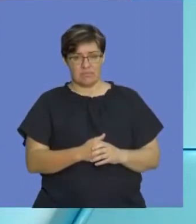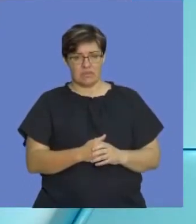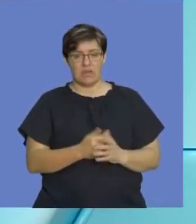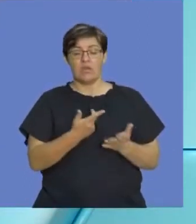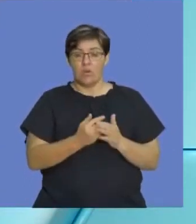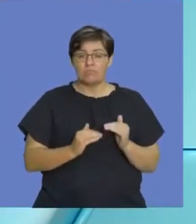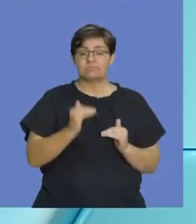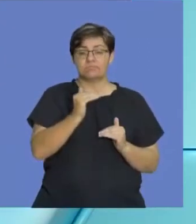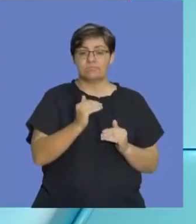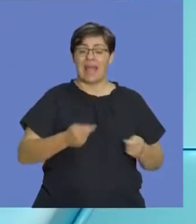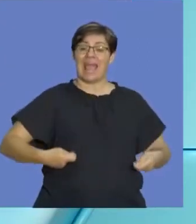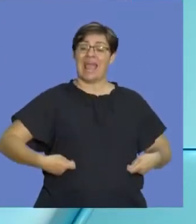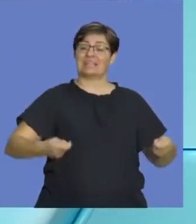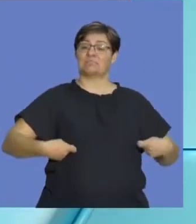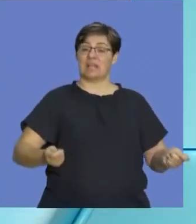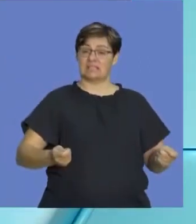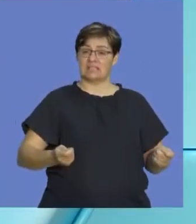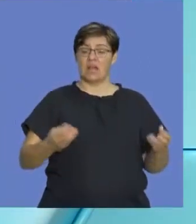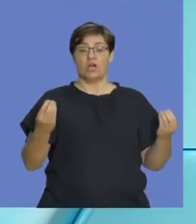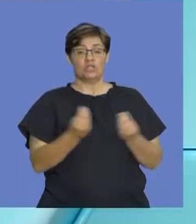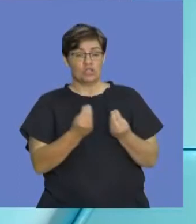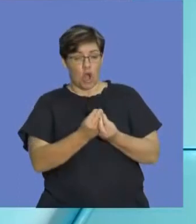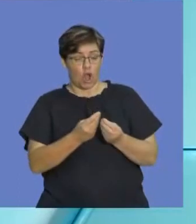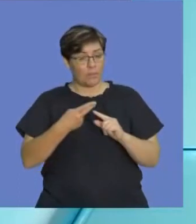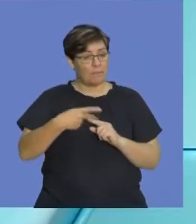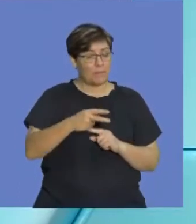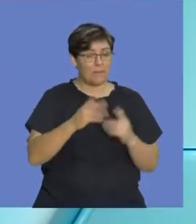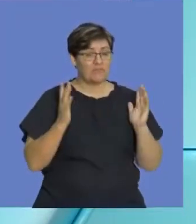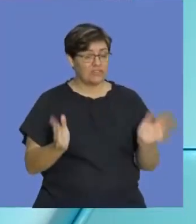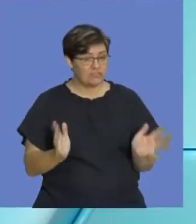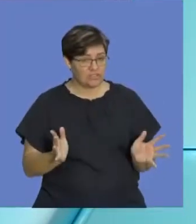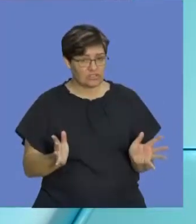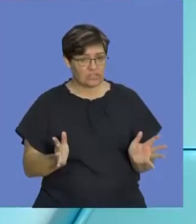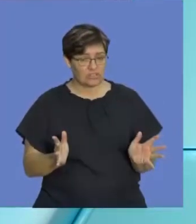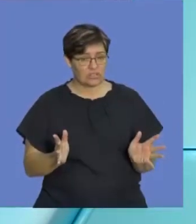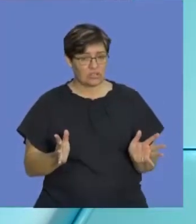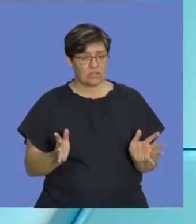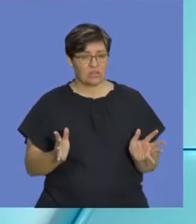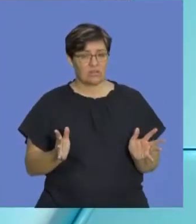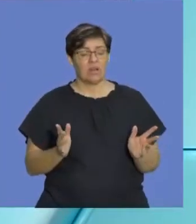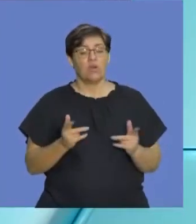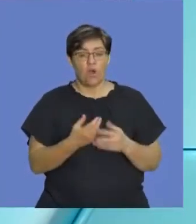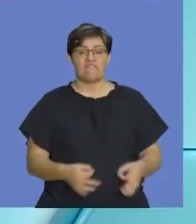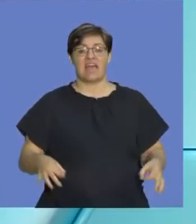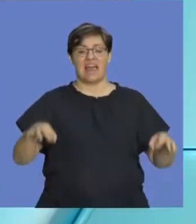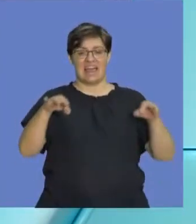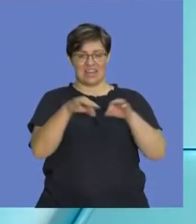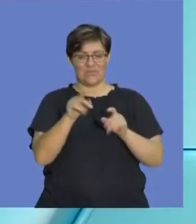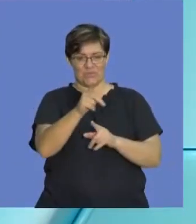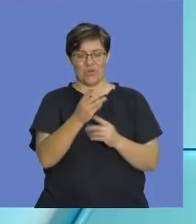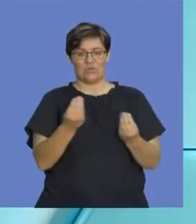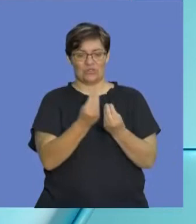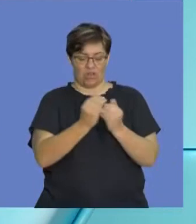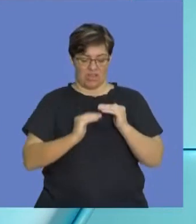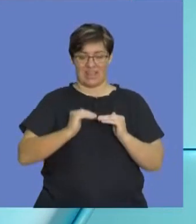you incur any expense on the stock that you have purchased, it increases the value of your